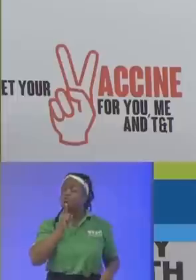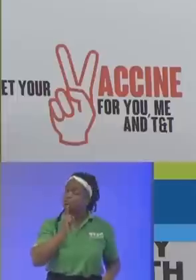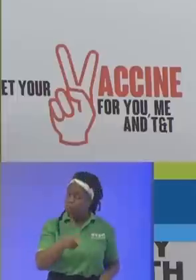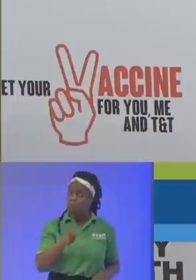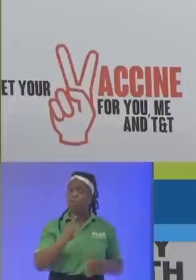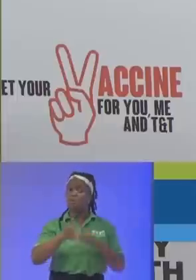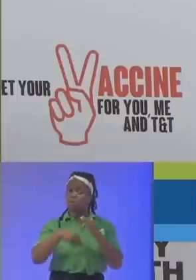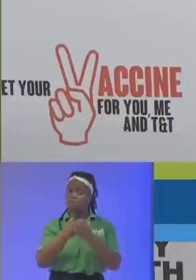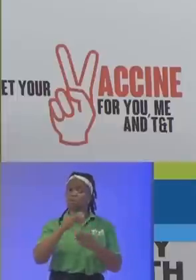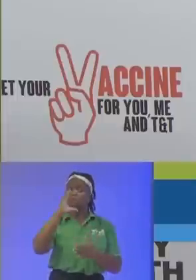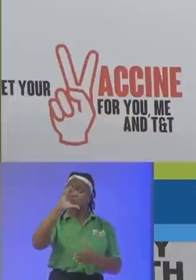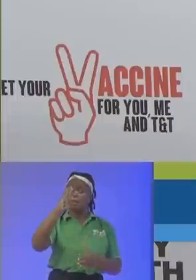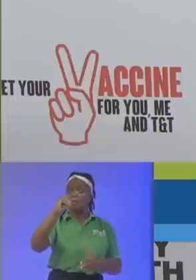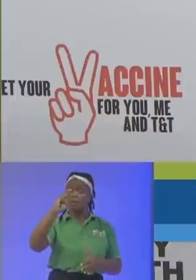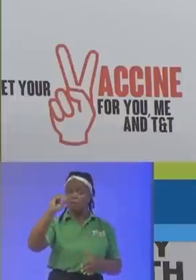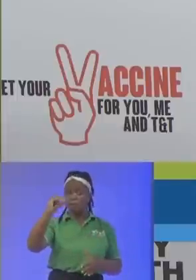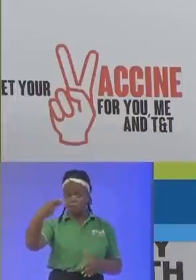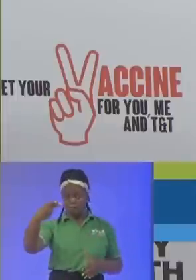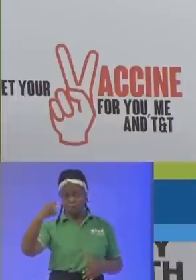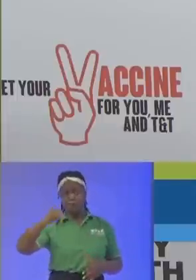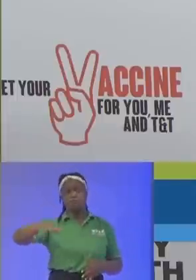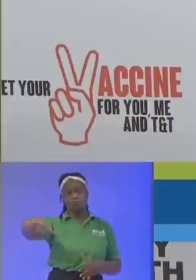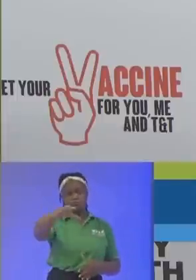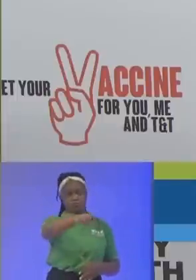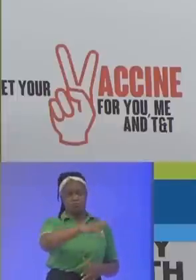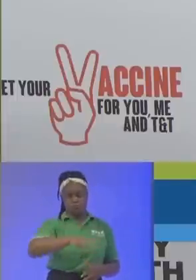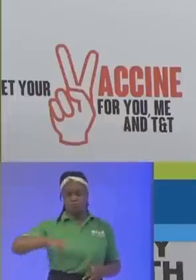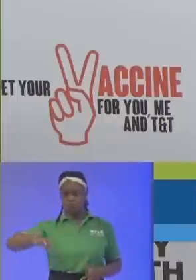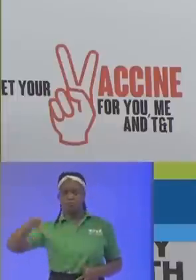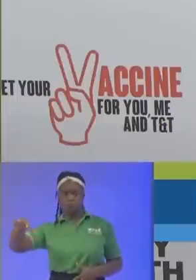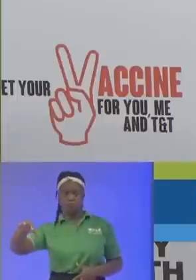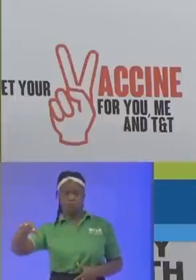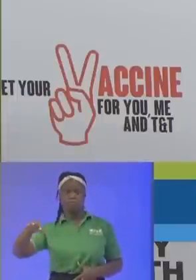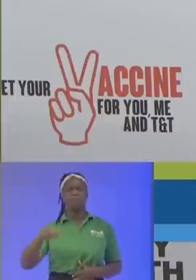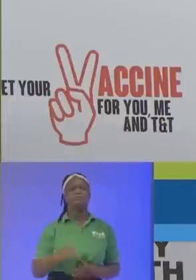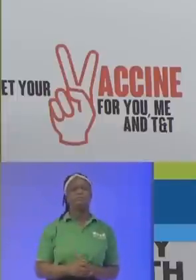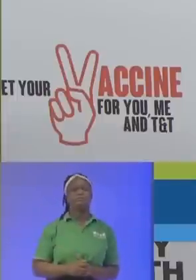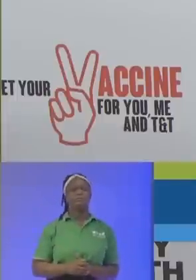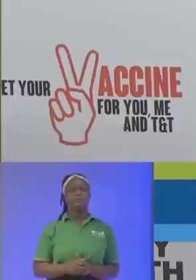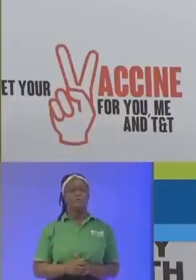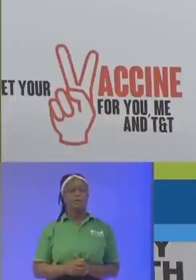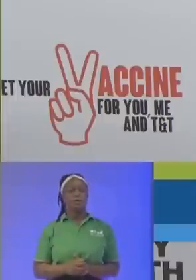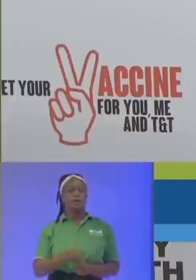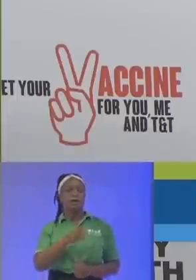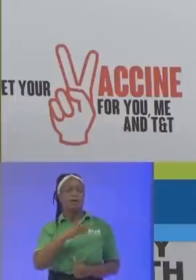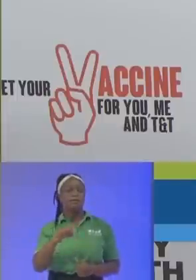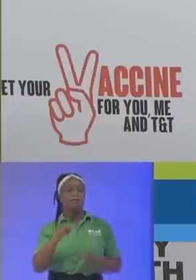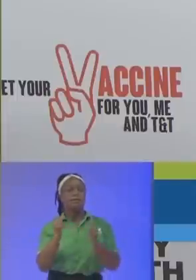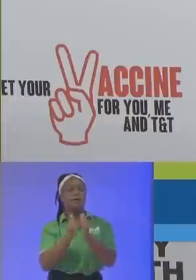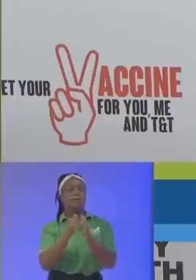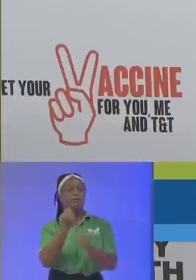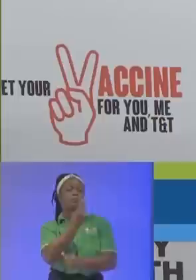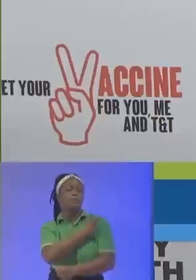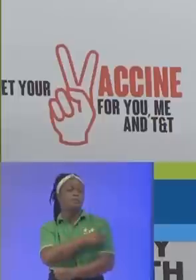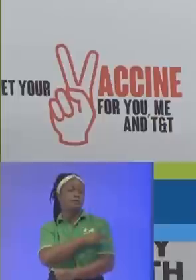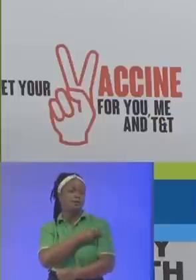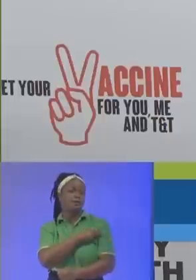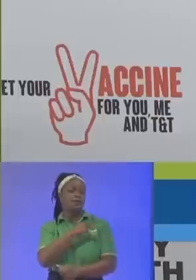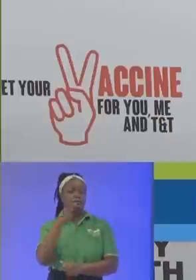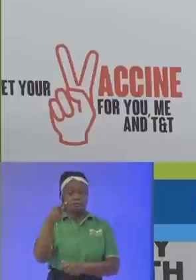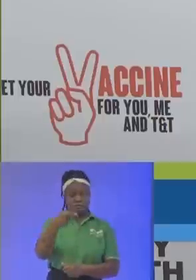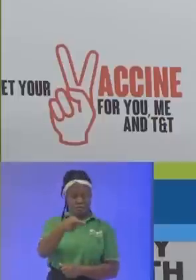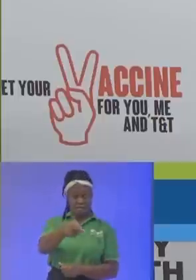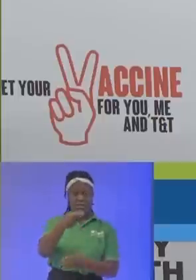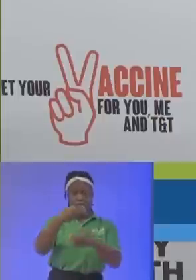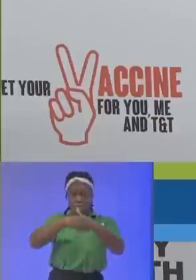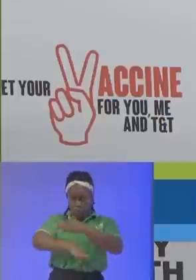health and the primary healthcare centers, and in conjunction with the hospital departments and the maternity units, there is a